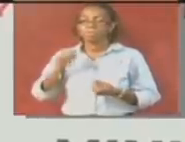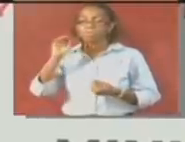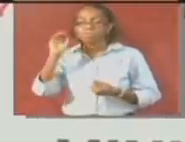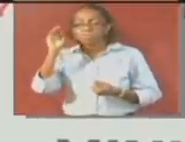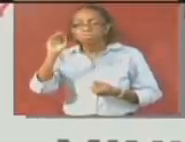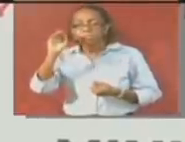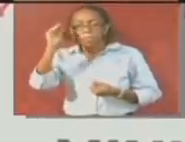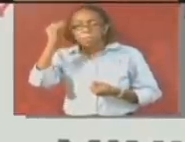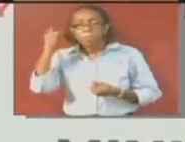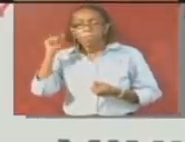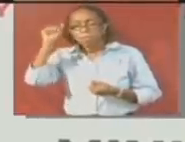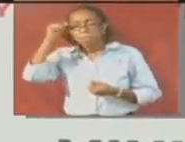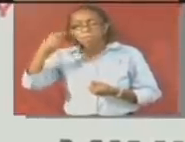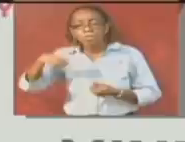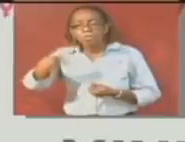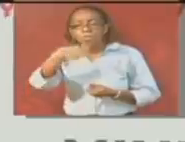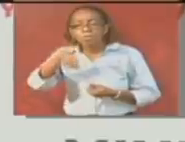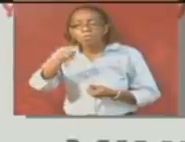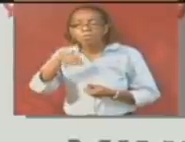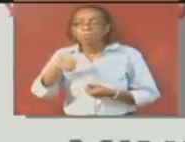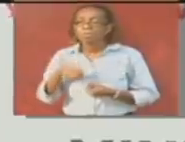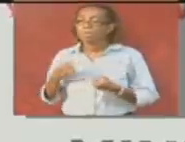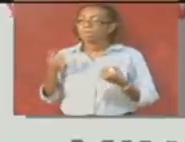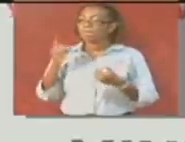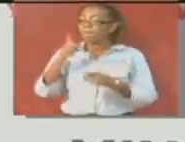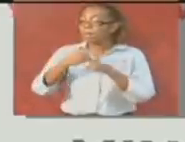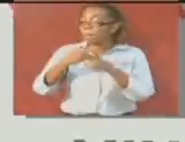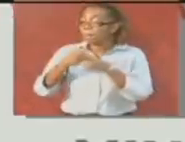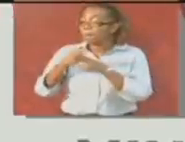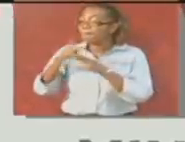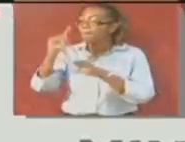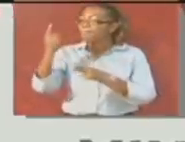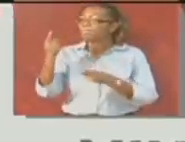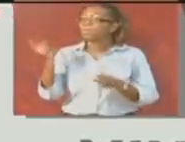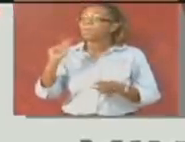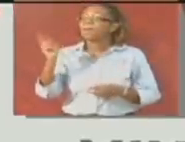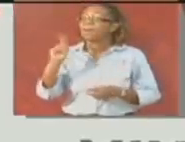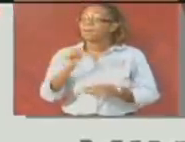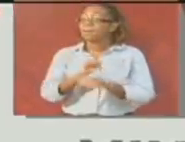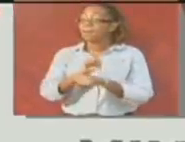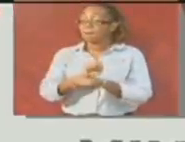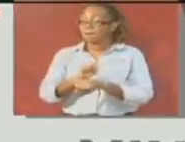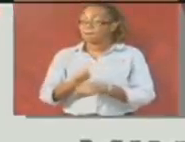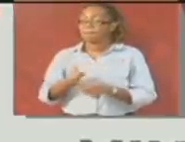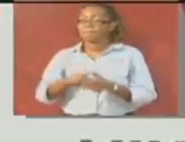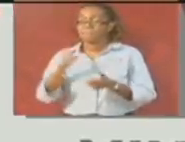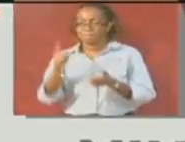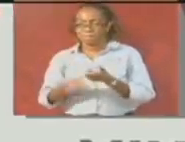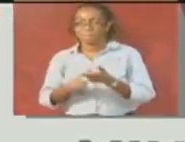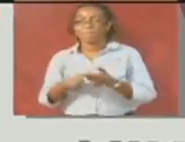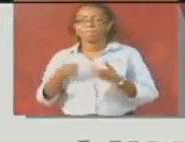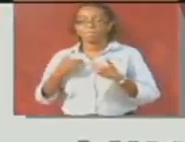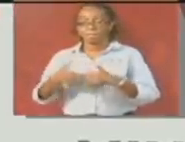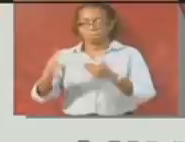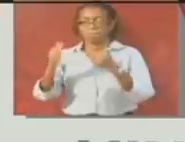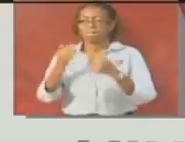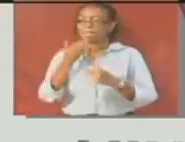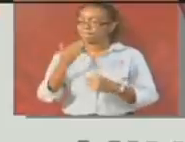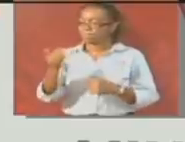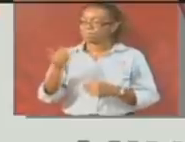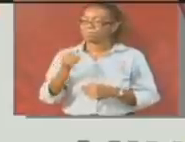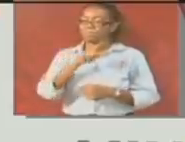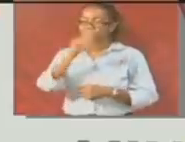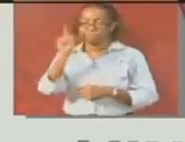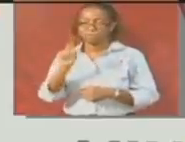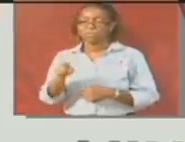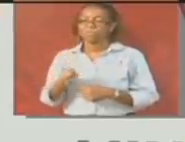to begin by stating your name and your media house before you put forward your questions to our panelists. Please remember no more